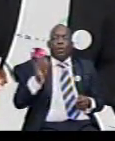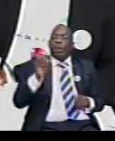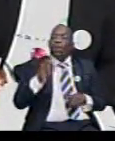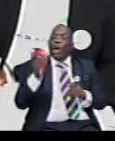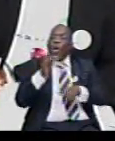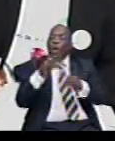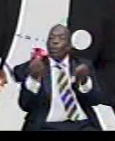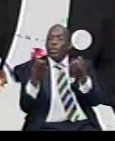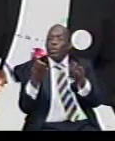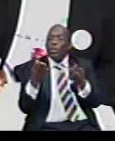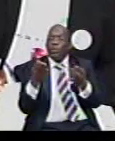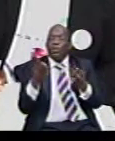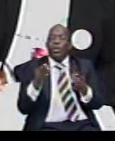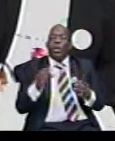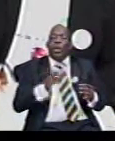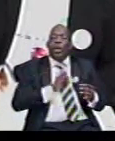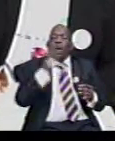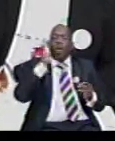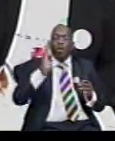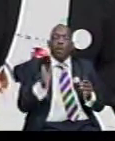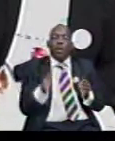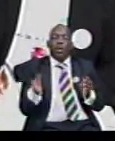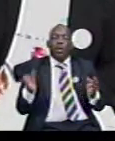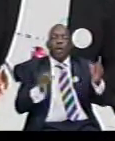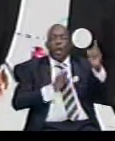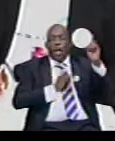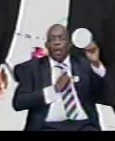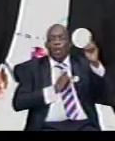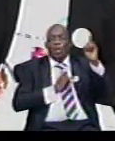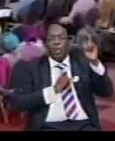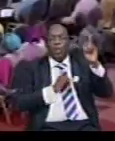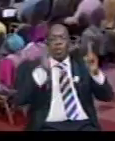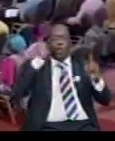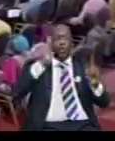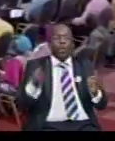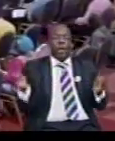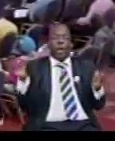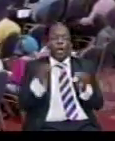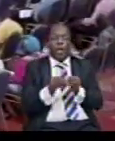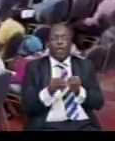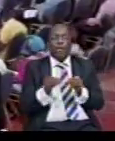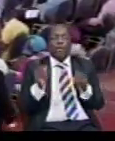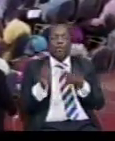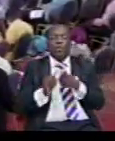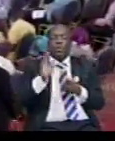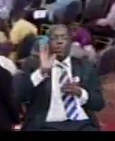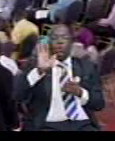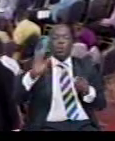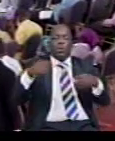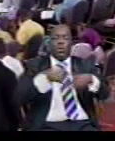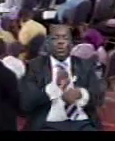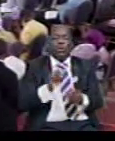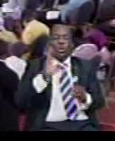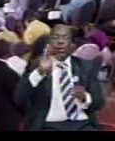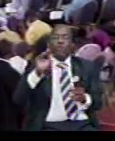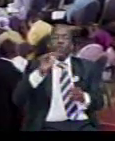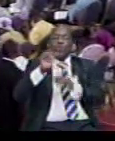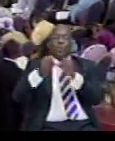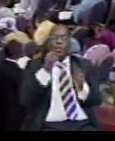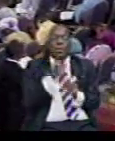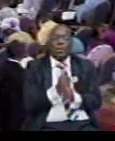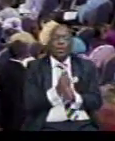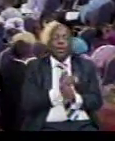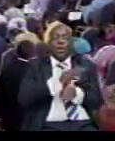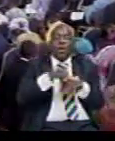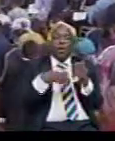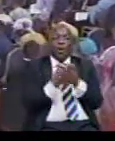I will add unto your days 15 years. Why? All those things you should have